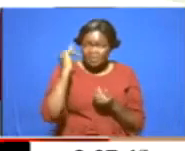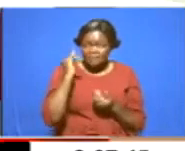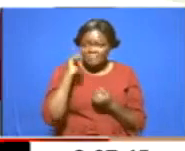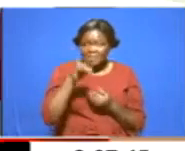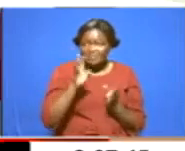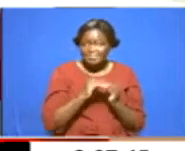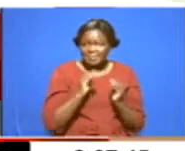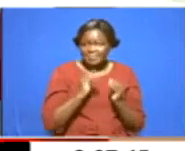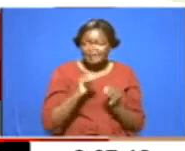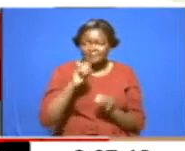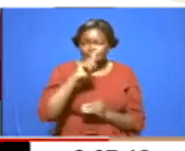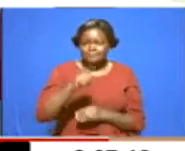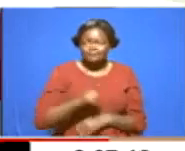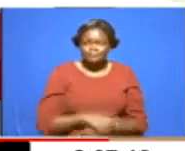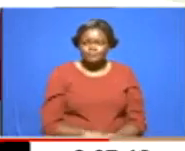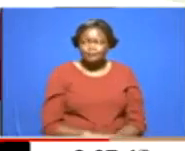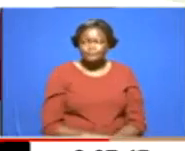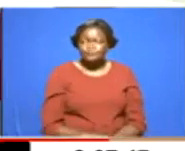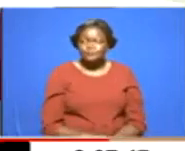meeting?